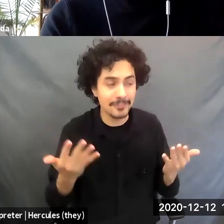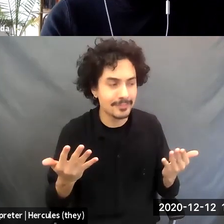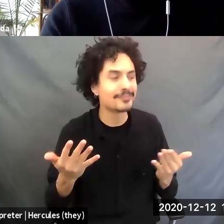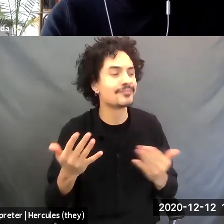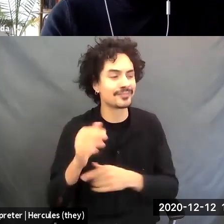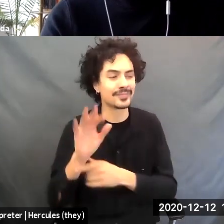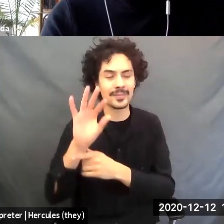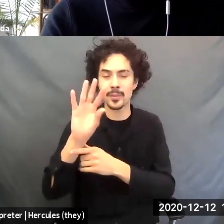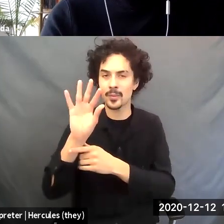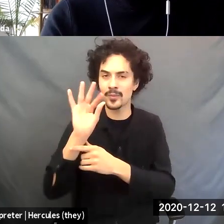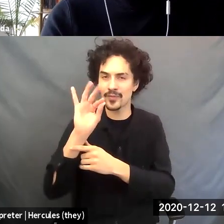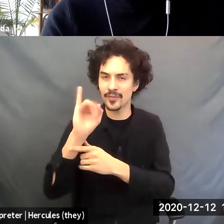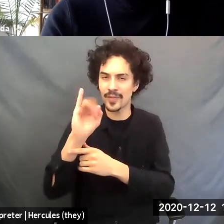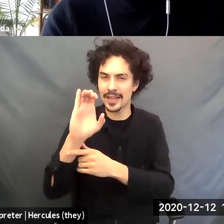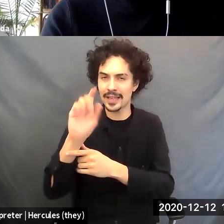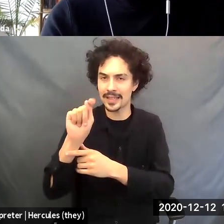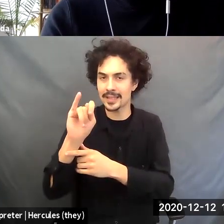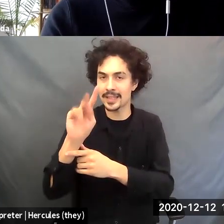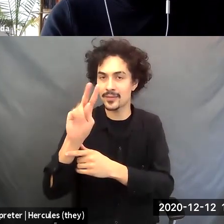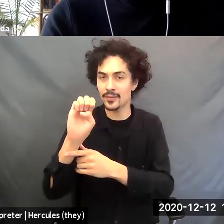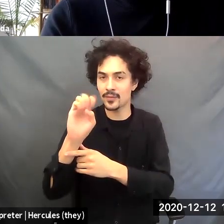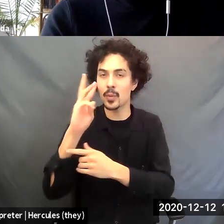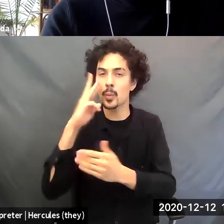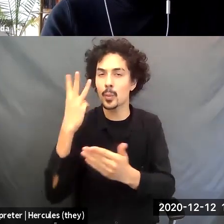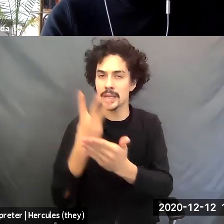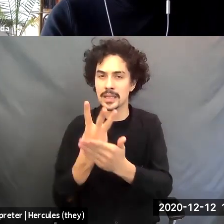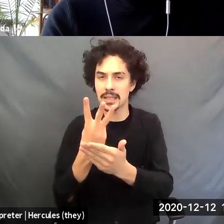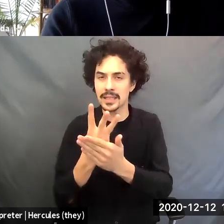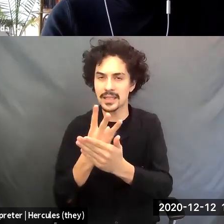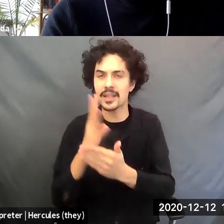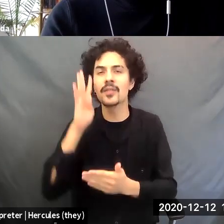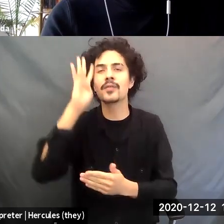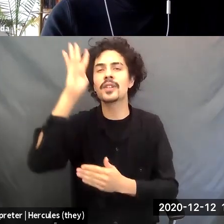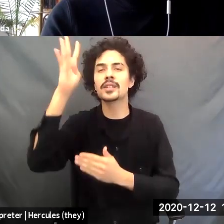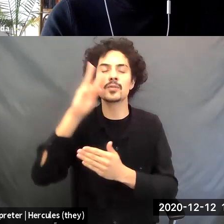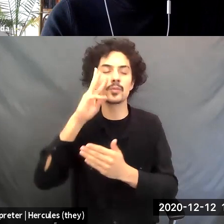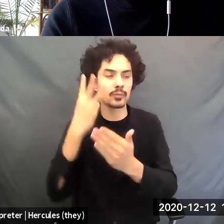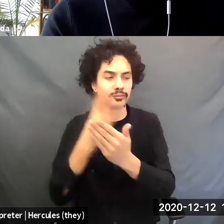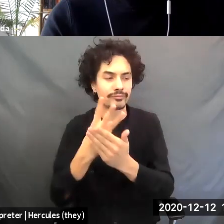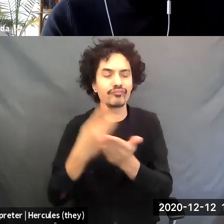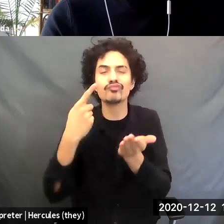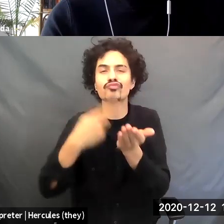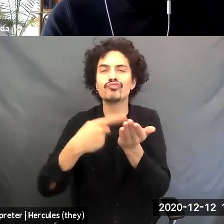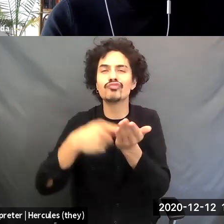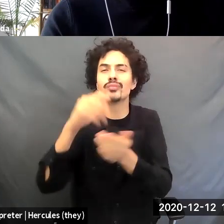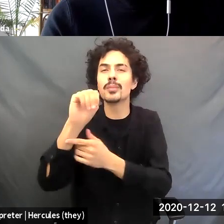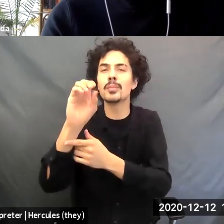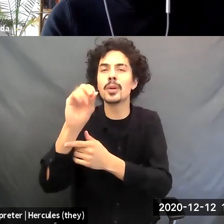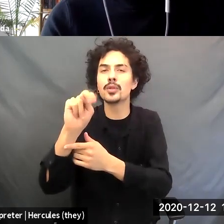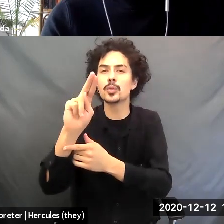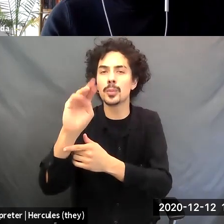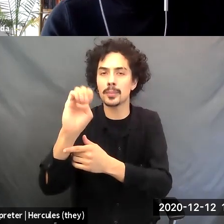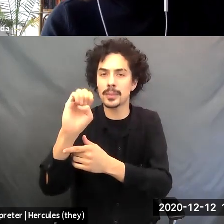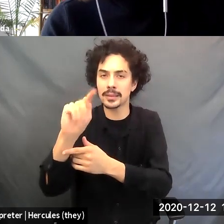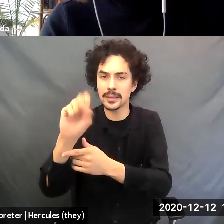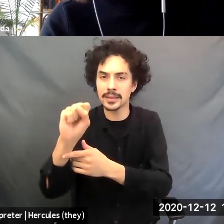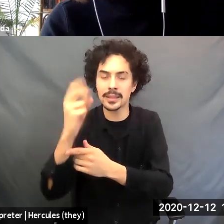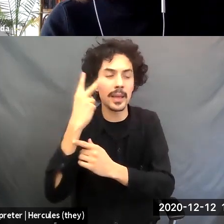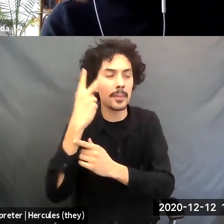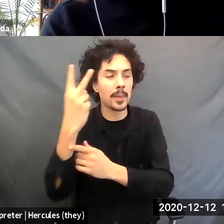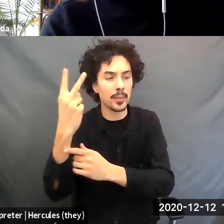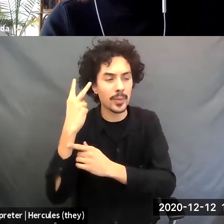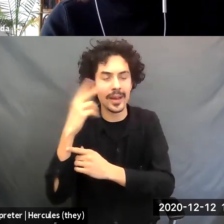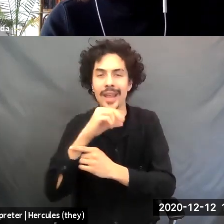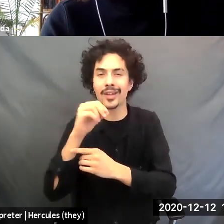It is the third and final part of a series of online lecture performances created by Alex Strada and Hallie Caron in